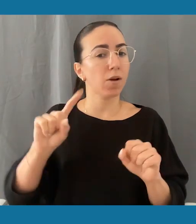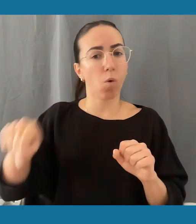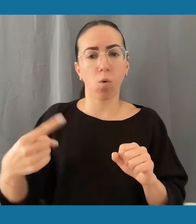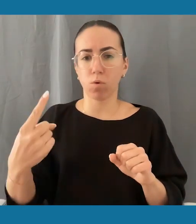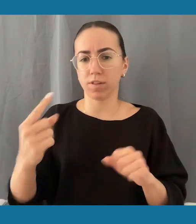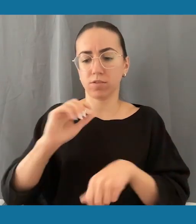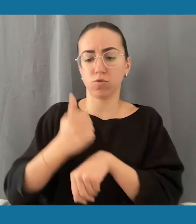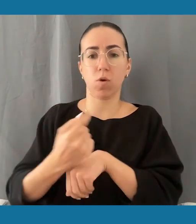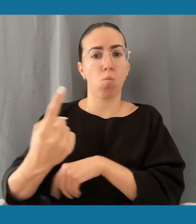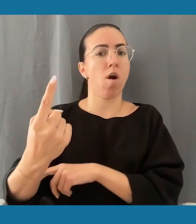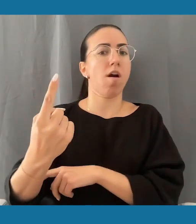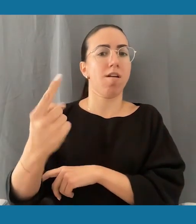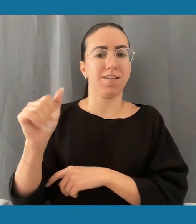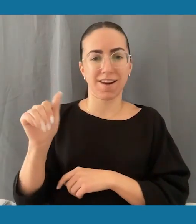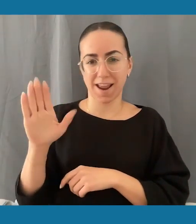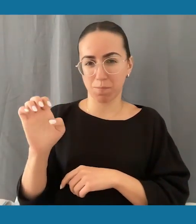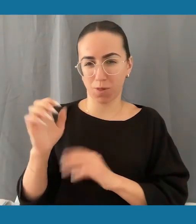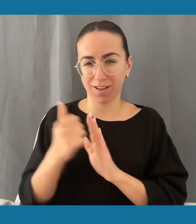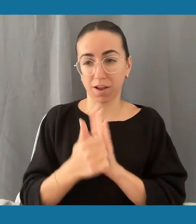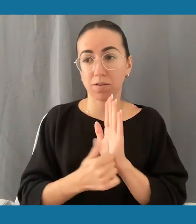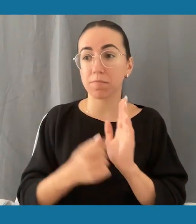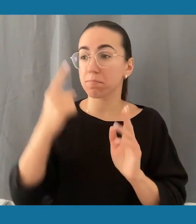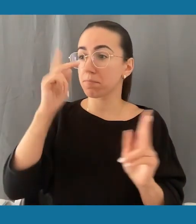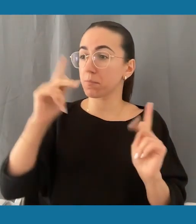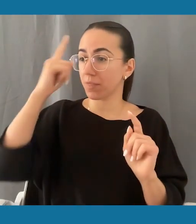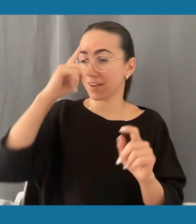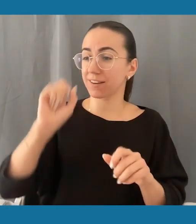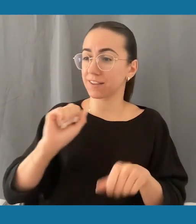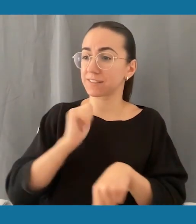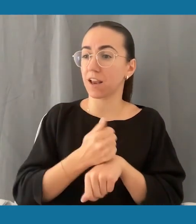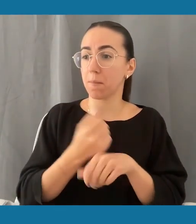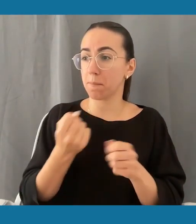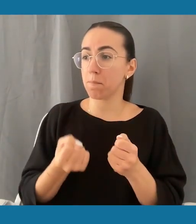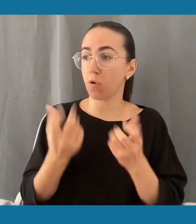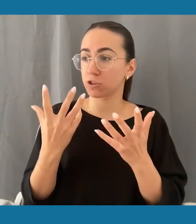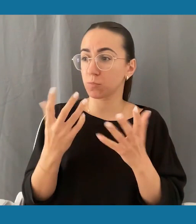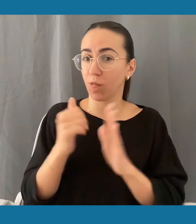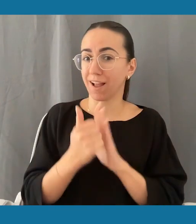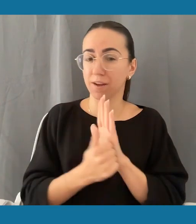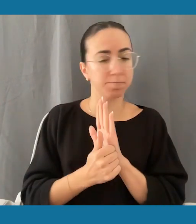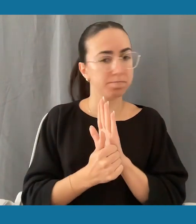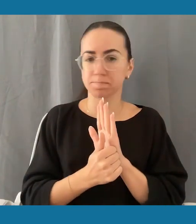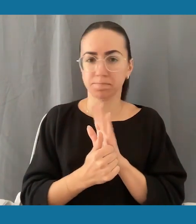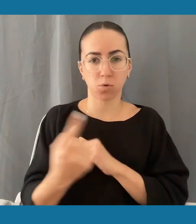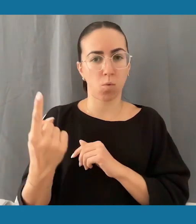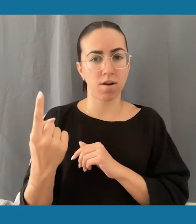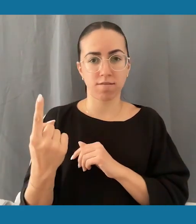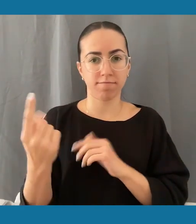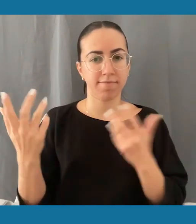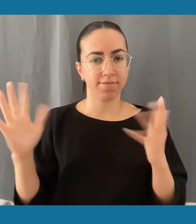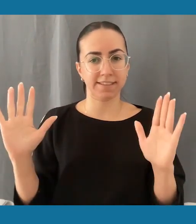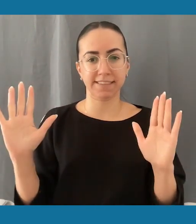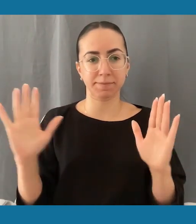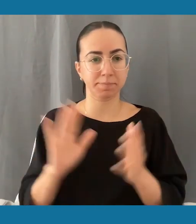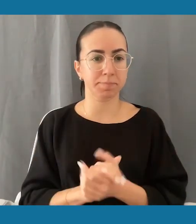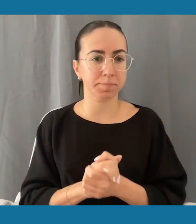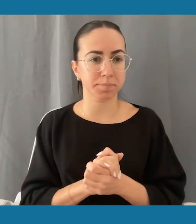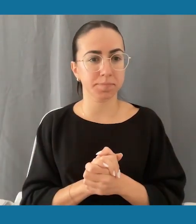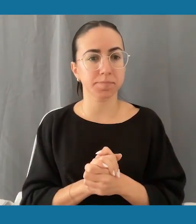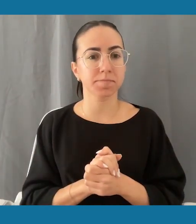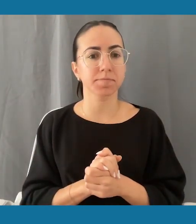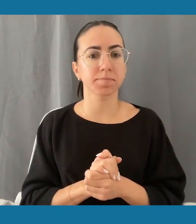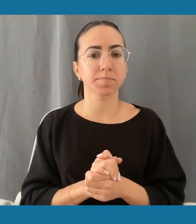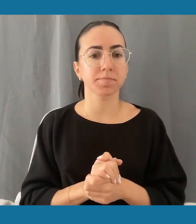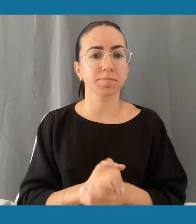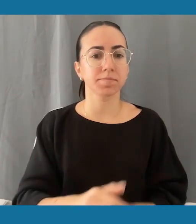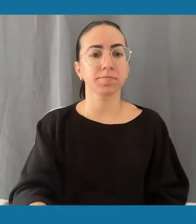important. Sometimes people think it's okay to set up multiple ABLE accounts. You cannot. You must only have one ABLE account. So